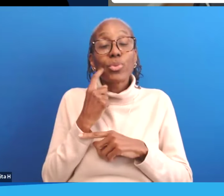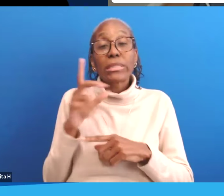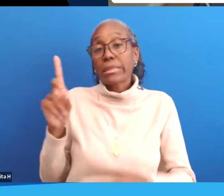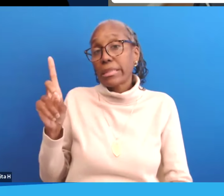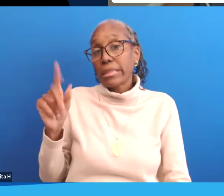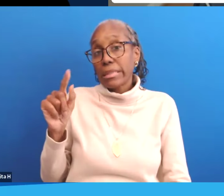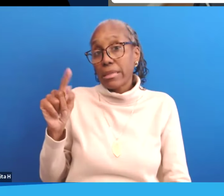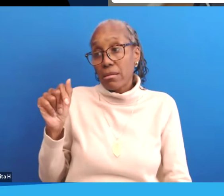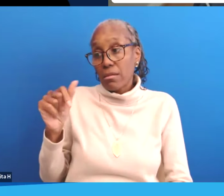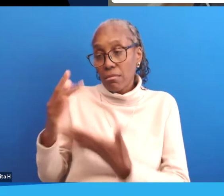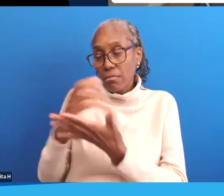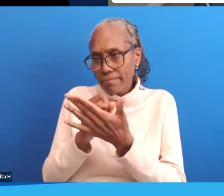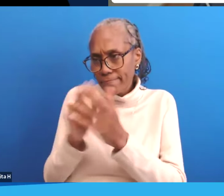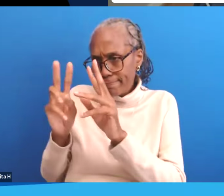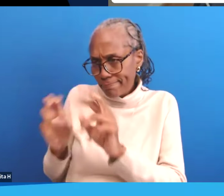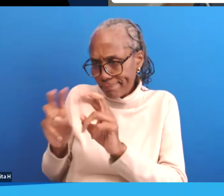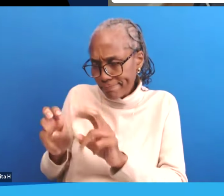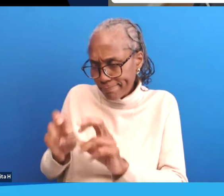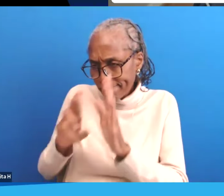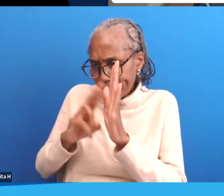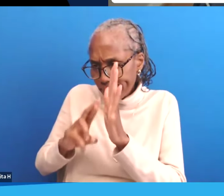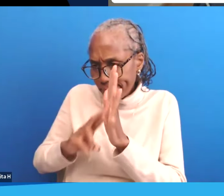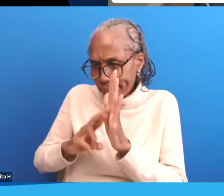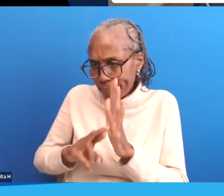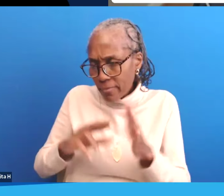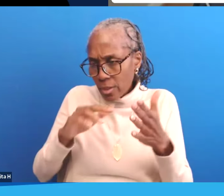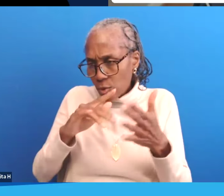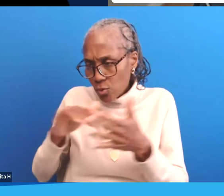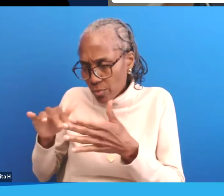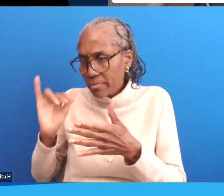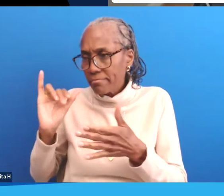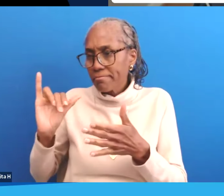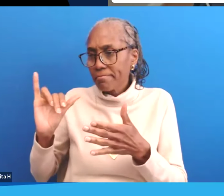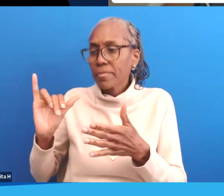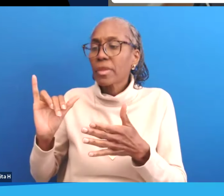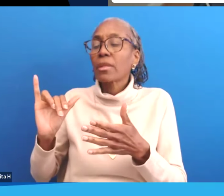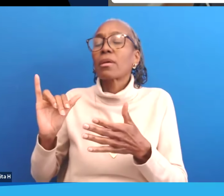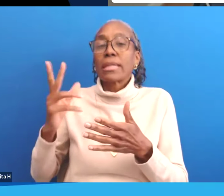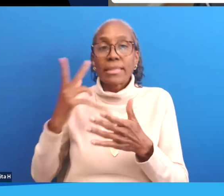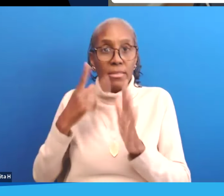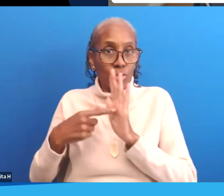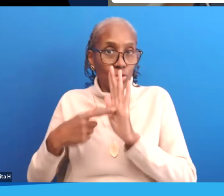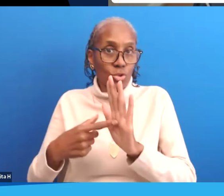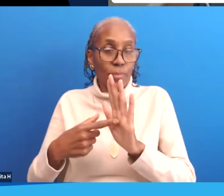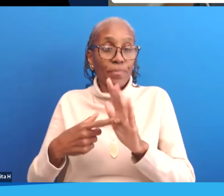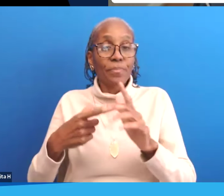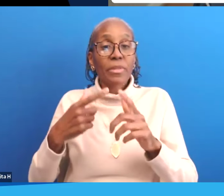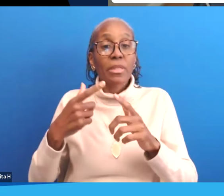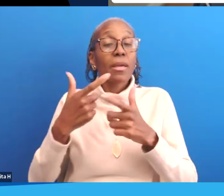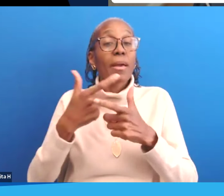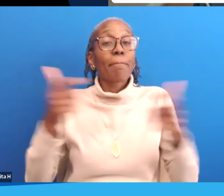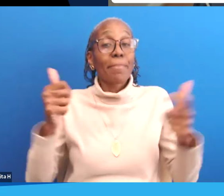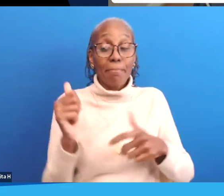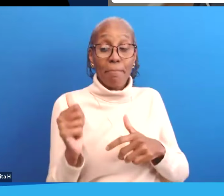data on some research studies showing that a bigger operation from the